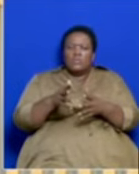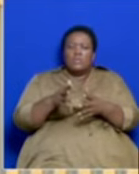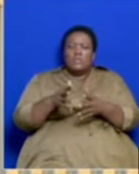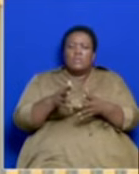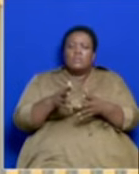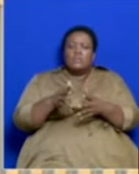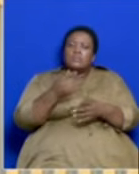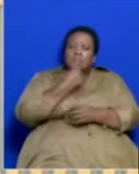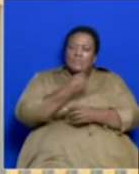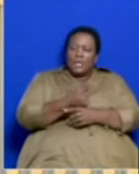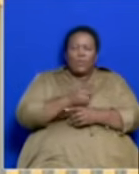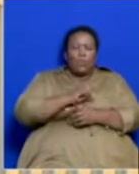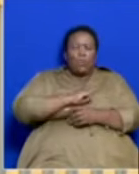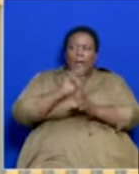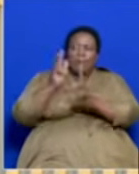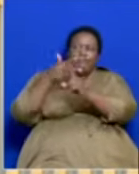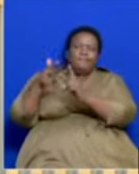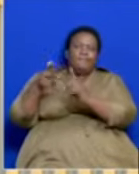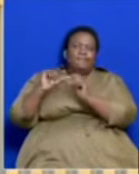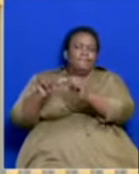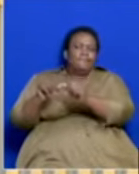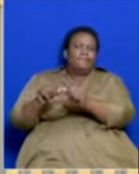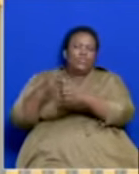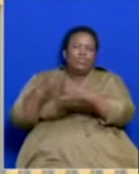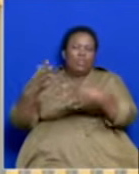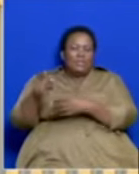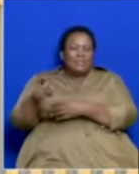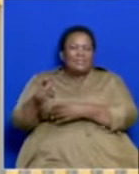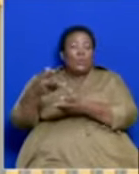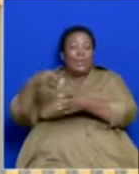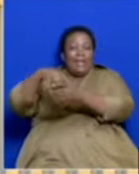be initiated within EMPD